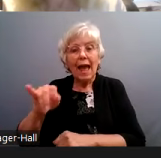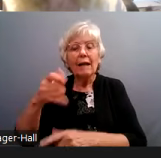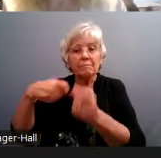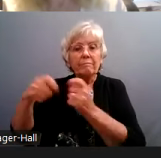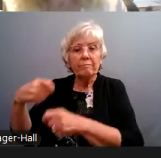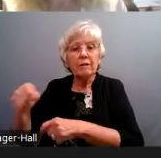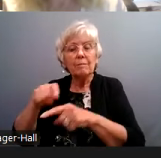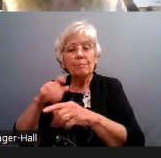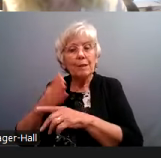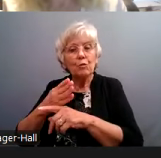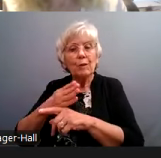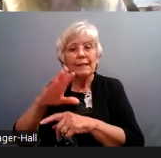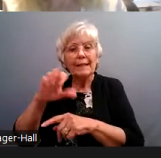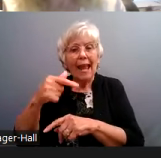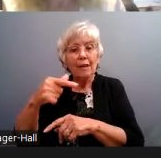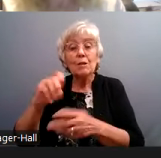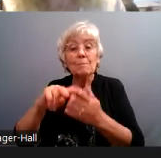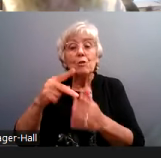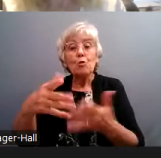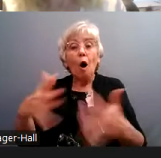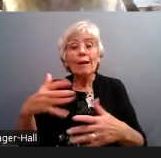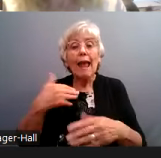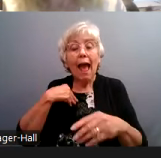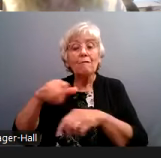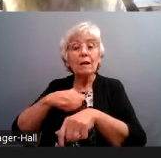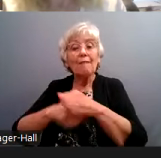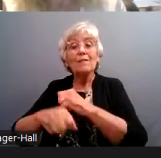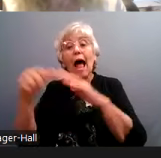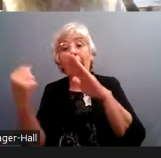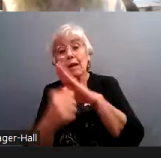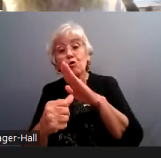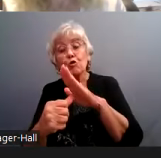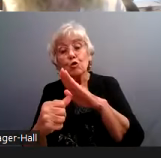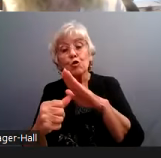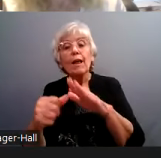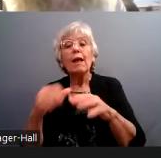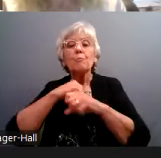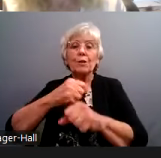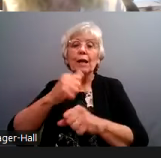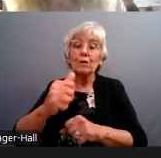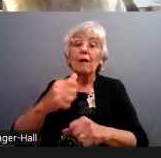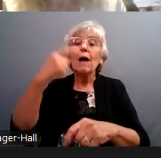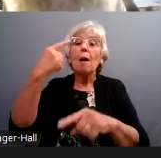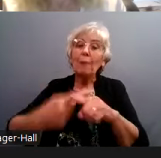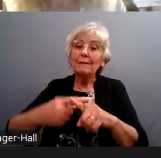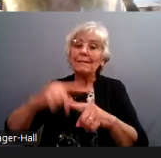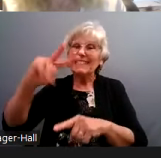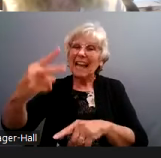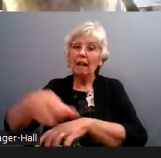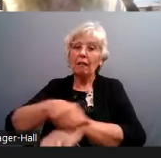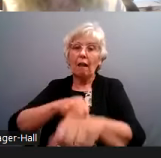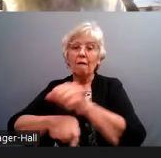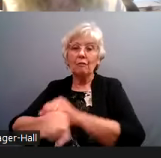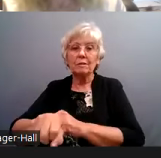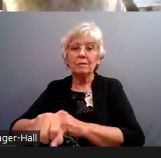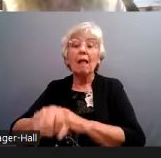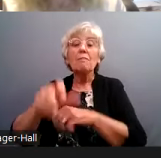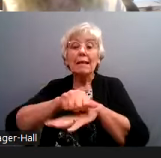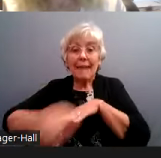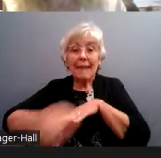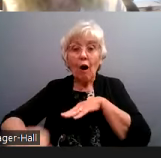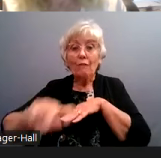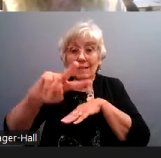that's just kind of like extra protection, you know, type of thing. So you clean one cage, then you change gloves, clean another cage, you